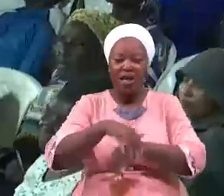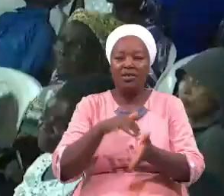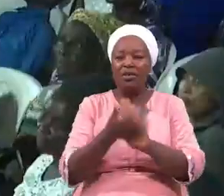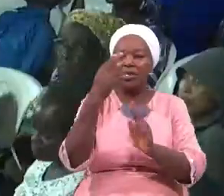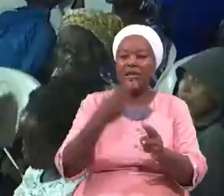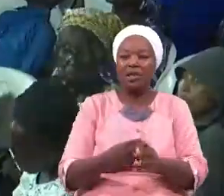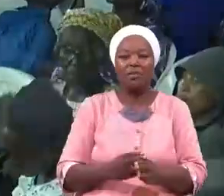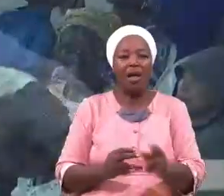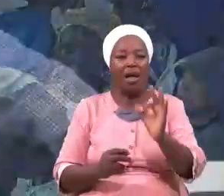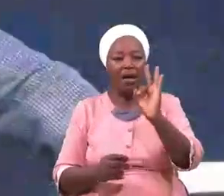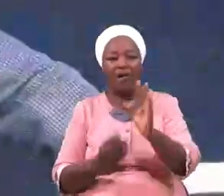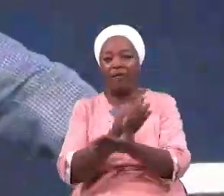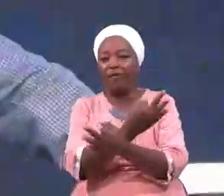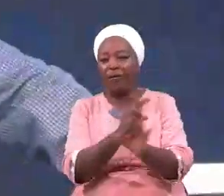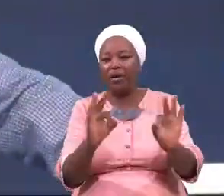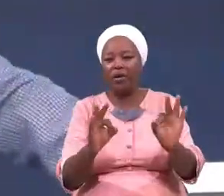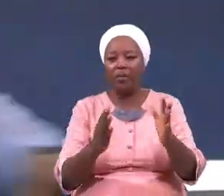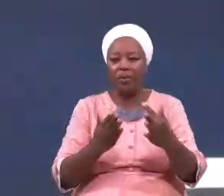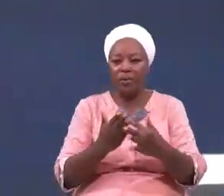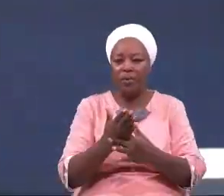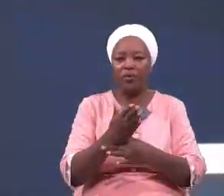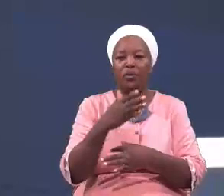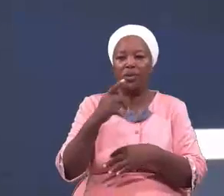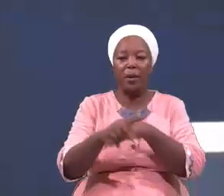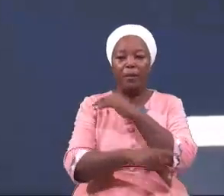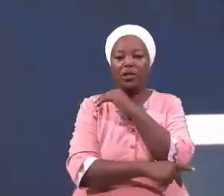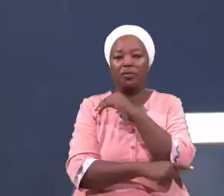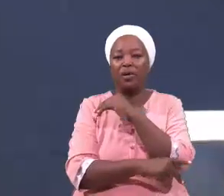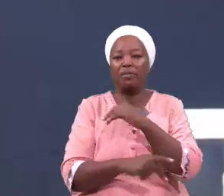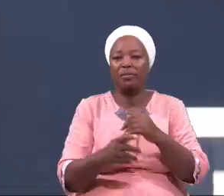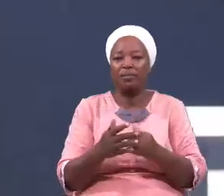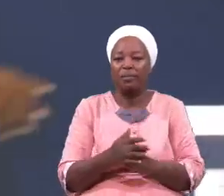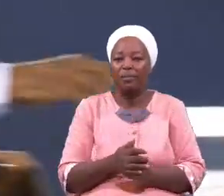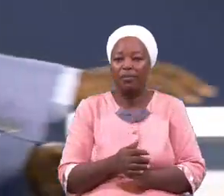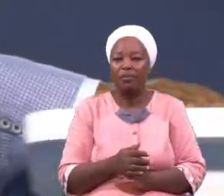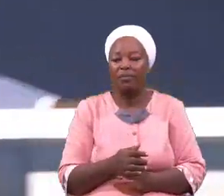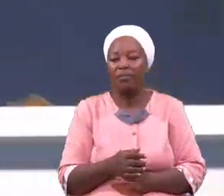tonight. F, freedom through the Passover.